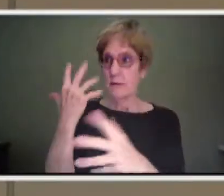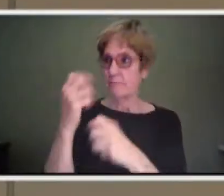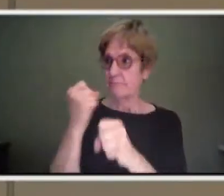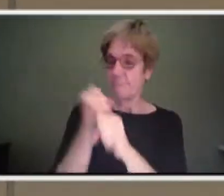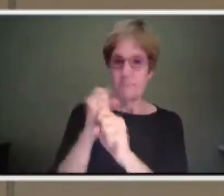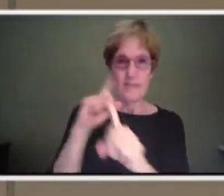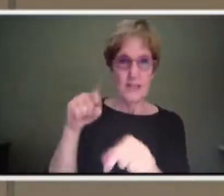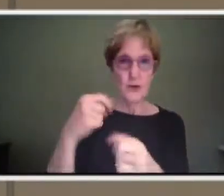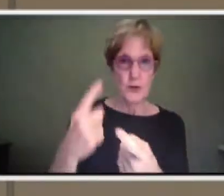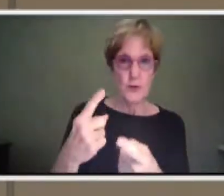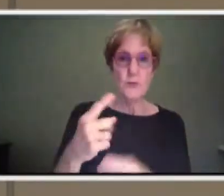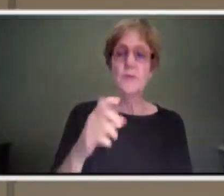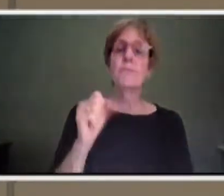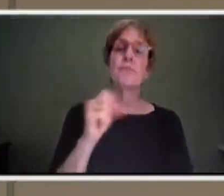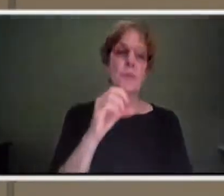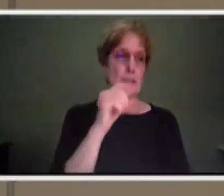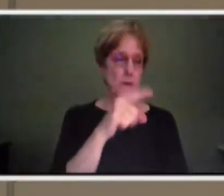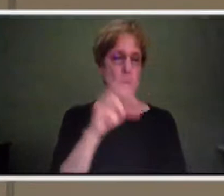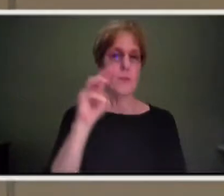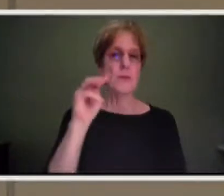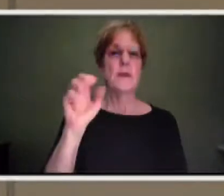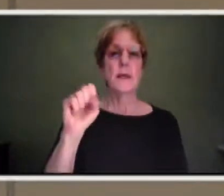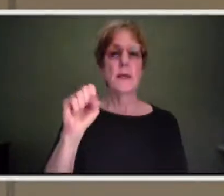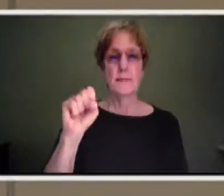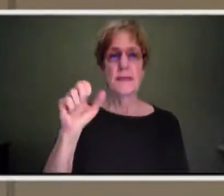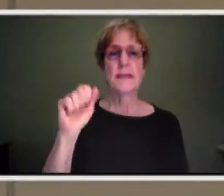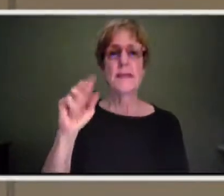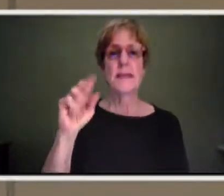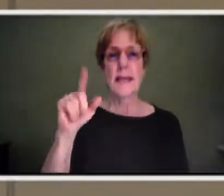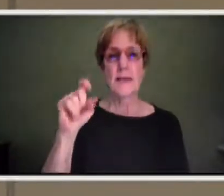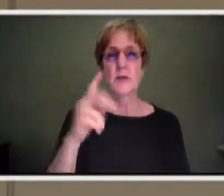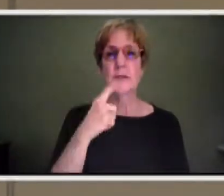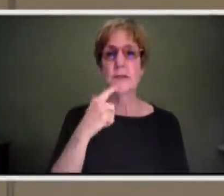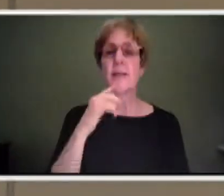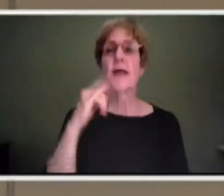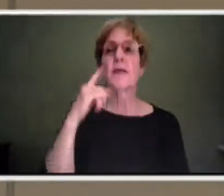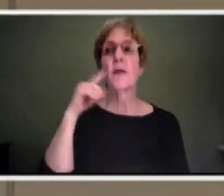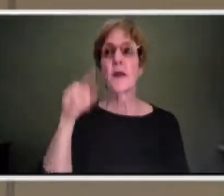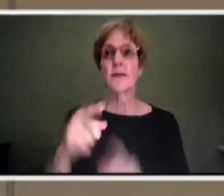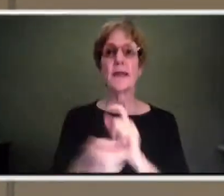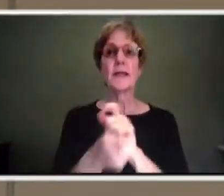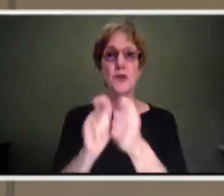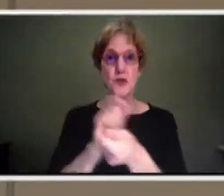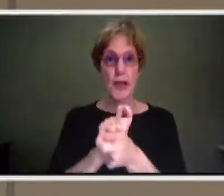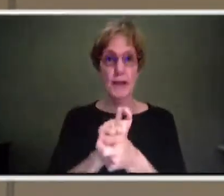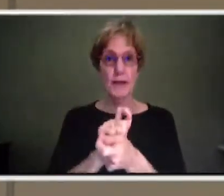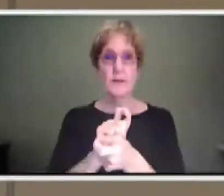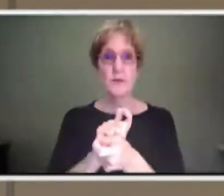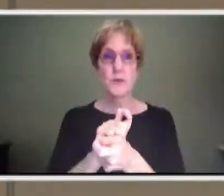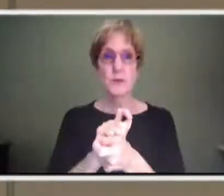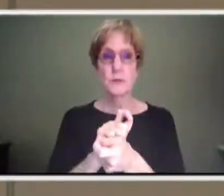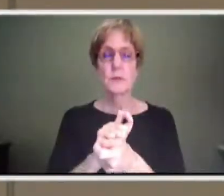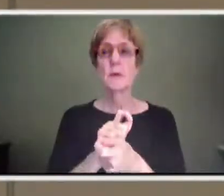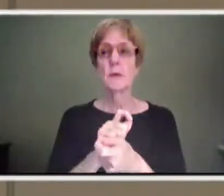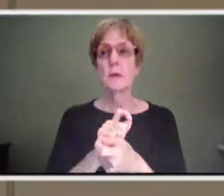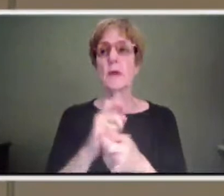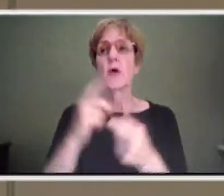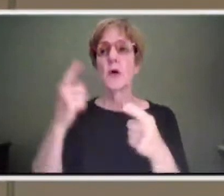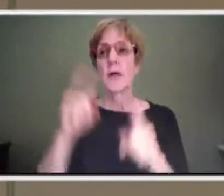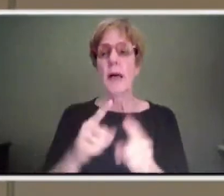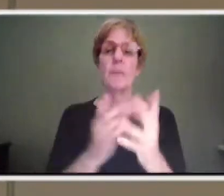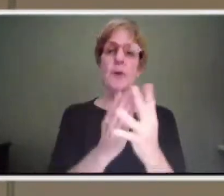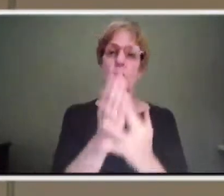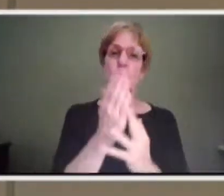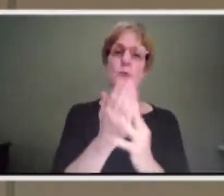Again, as Ms. Anderson said, and as it was stated in their email, they thought this change could have been done through an administrative change, so they